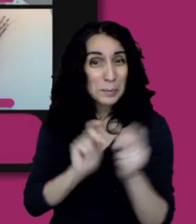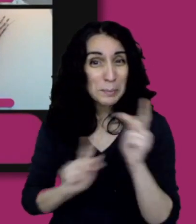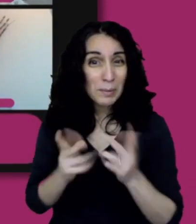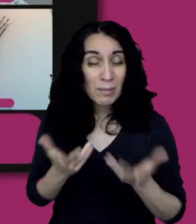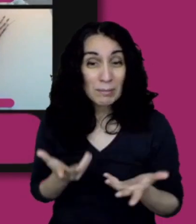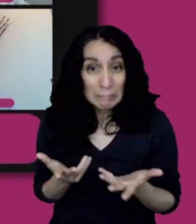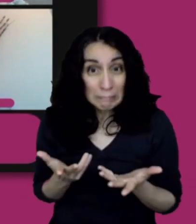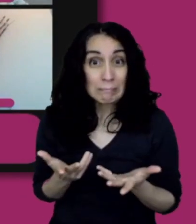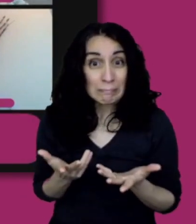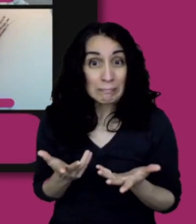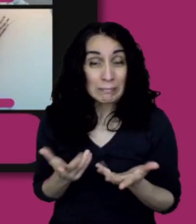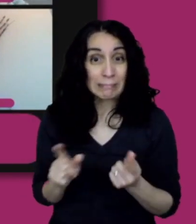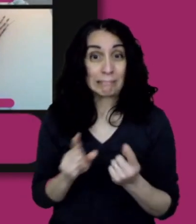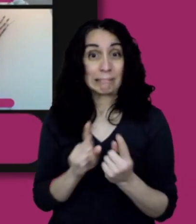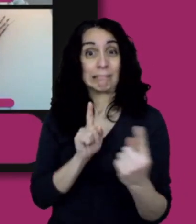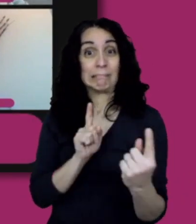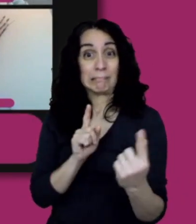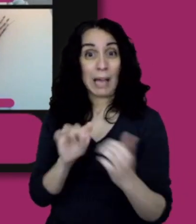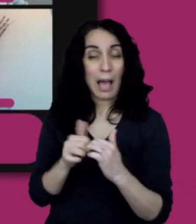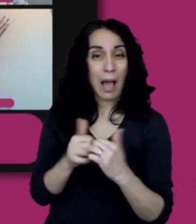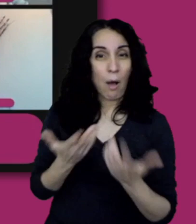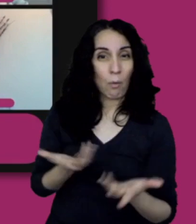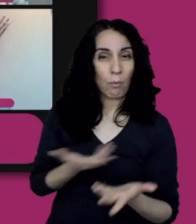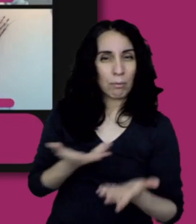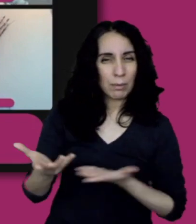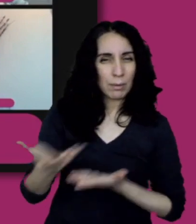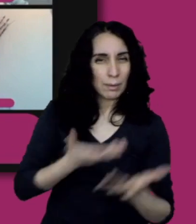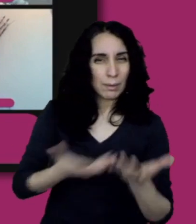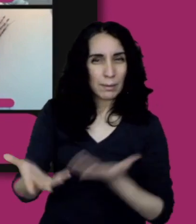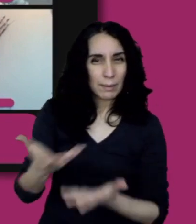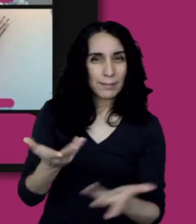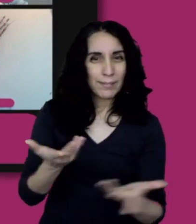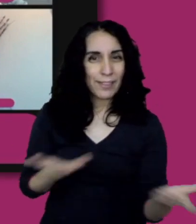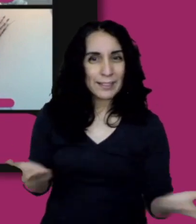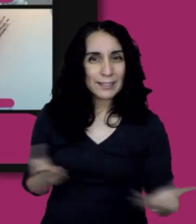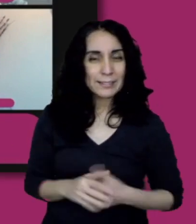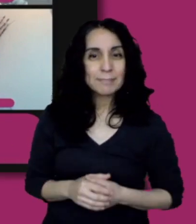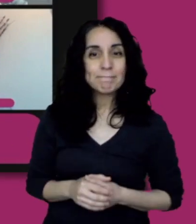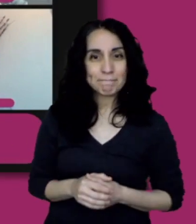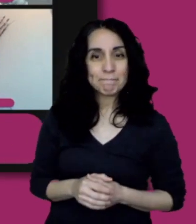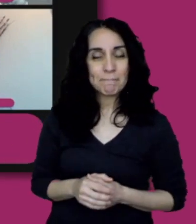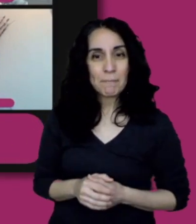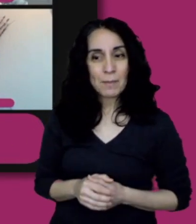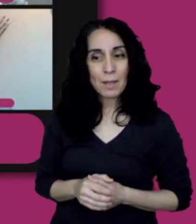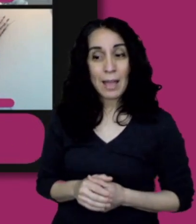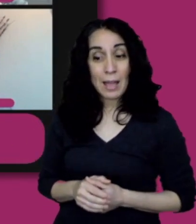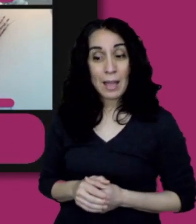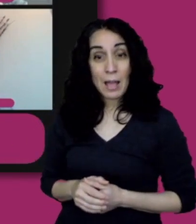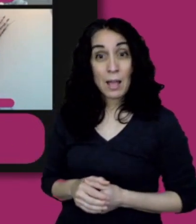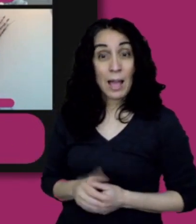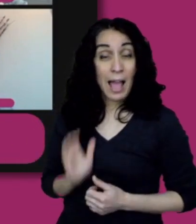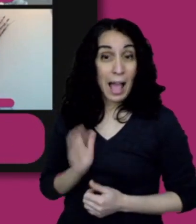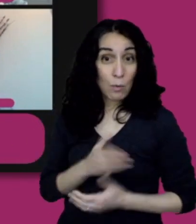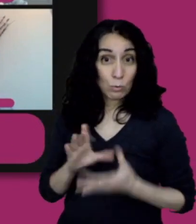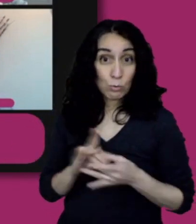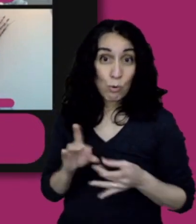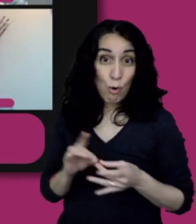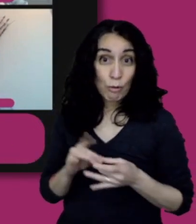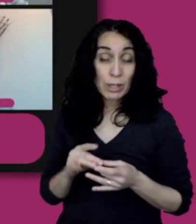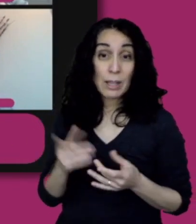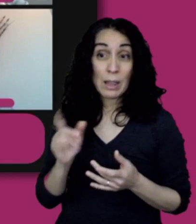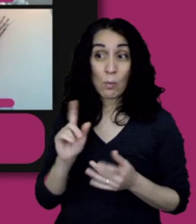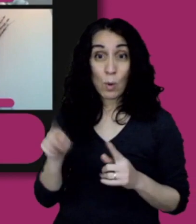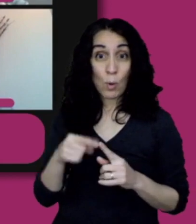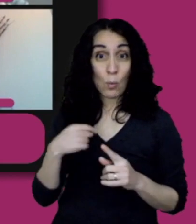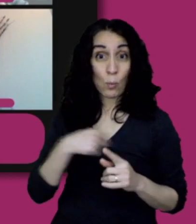come to mind for me. And actually, for our own story, when we started our effortless art products